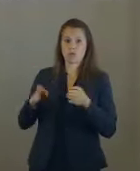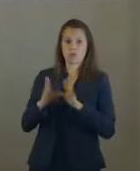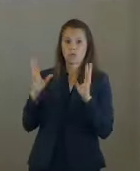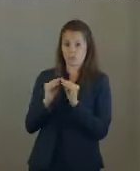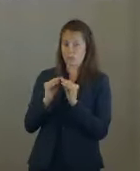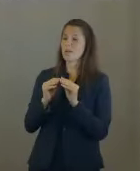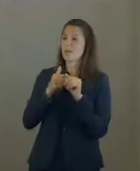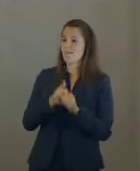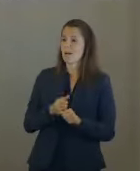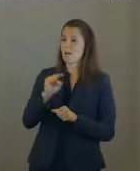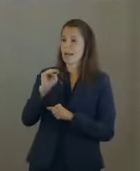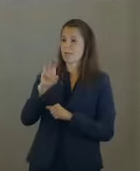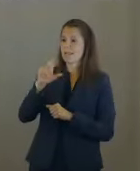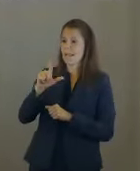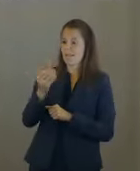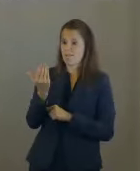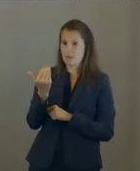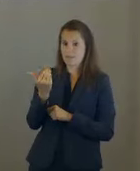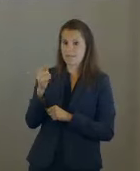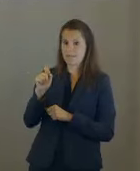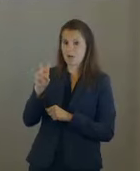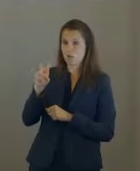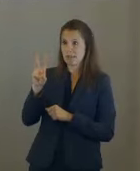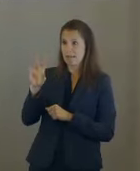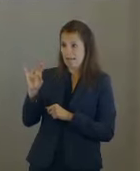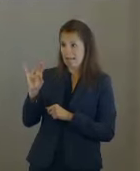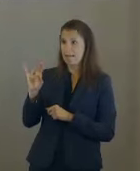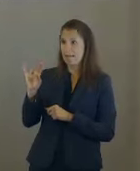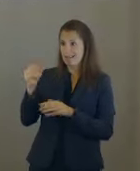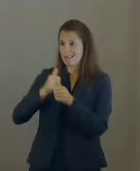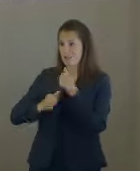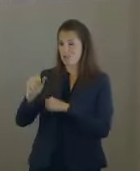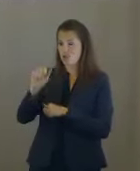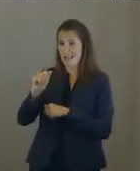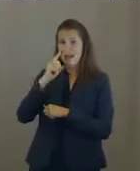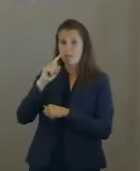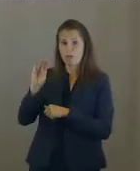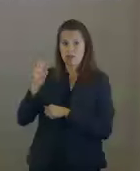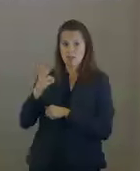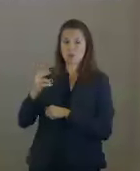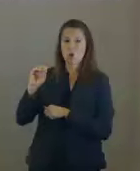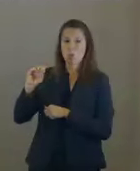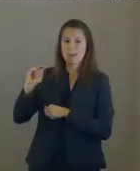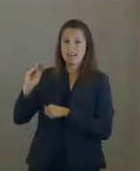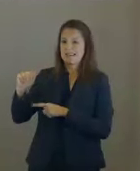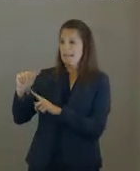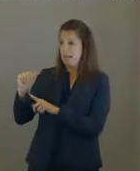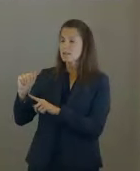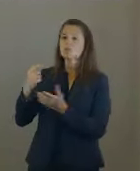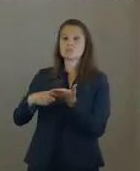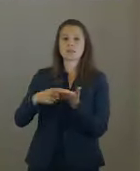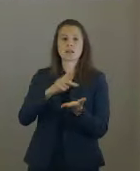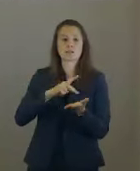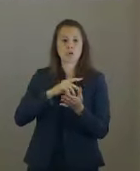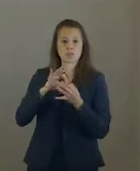session in accordance with MCL 15.268 subsection A of the Michigan Open Meetings Act to discuss personal